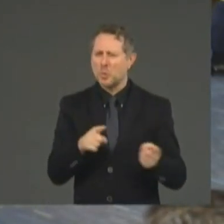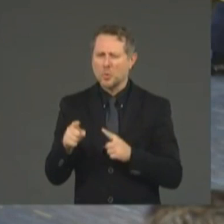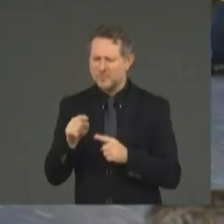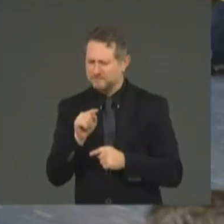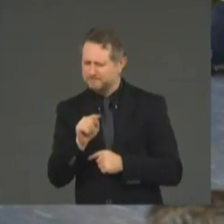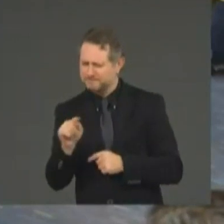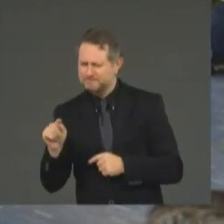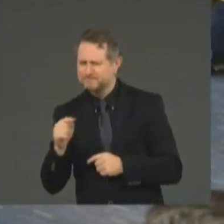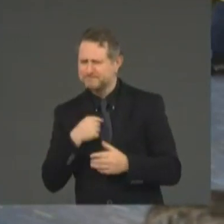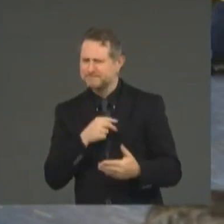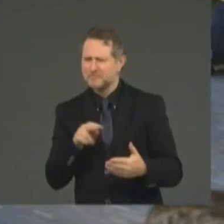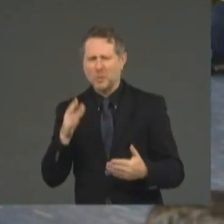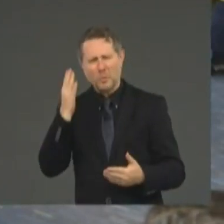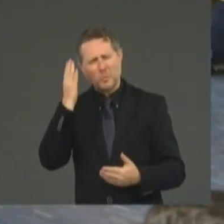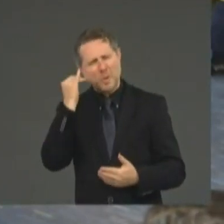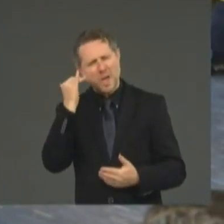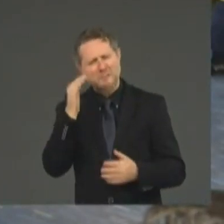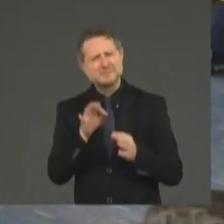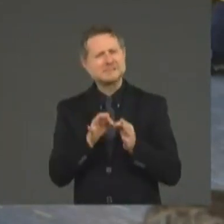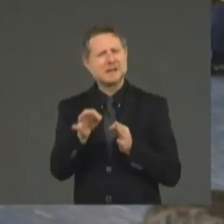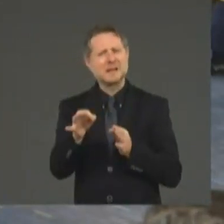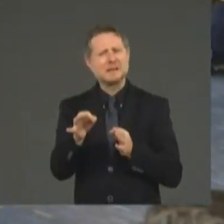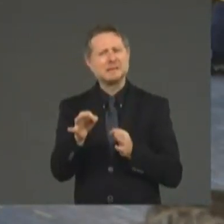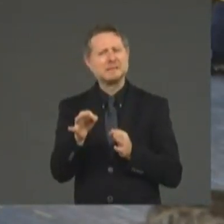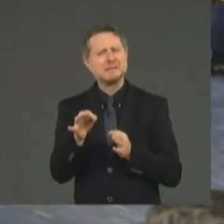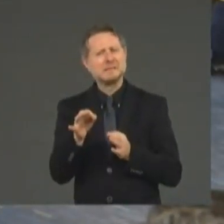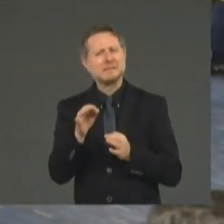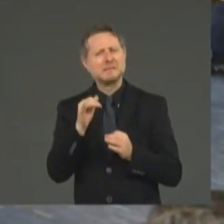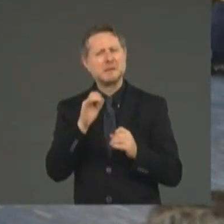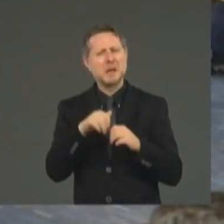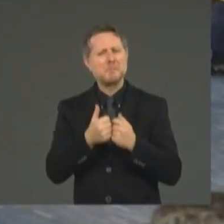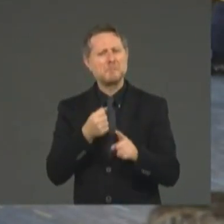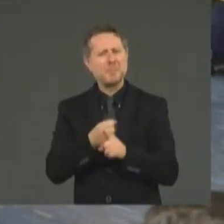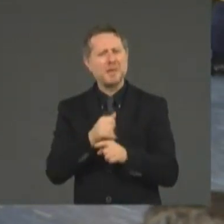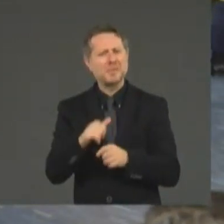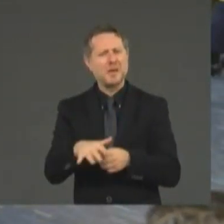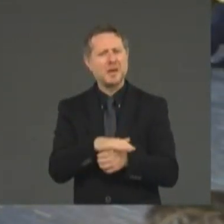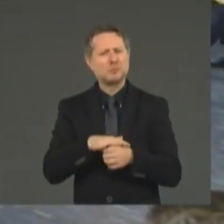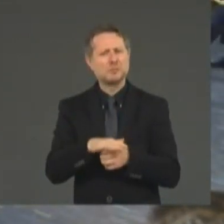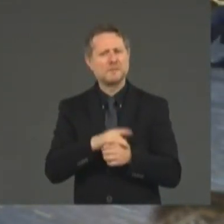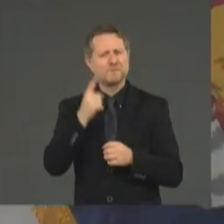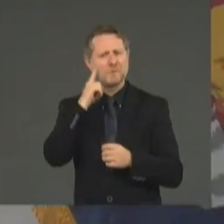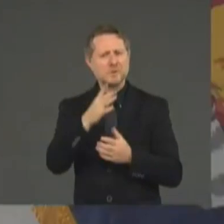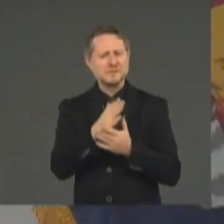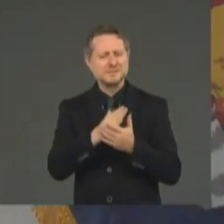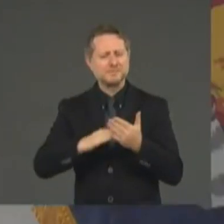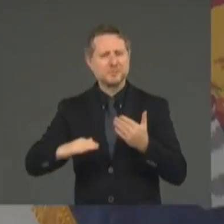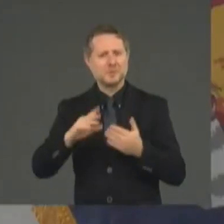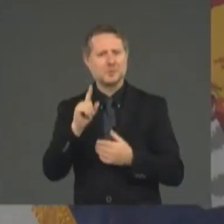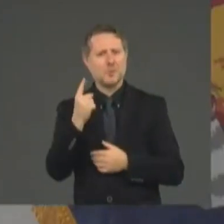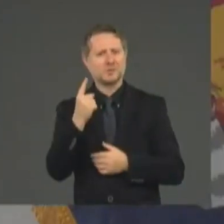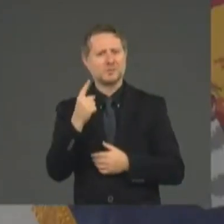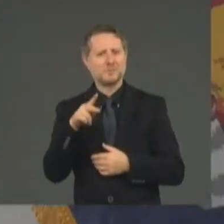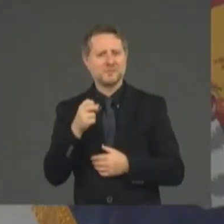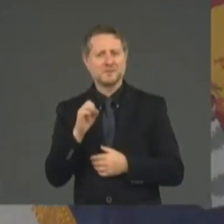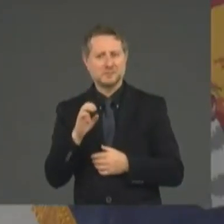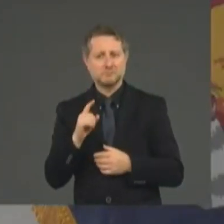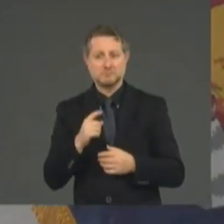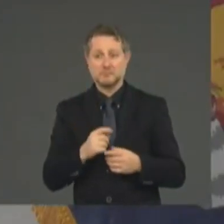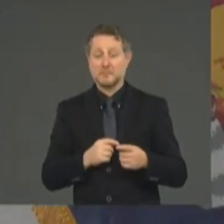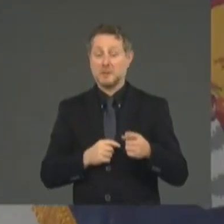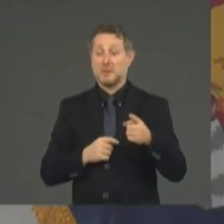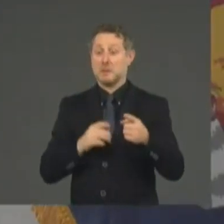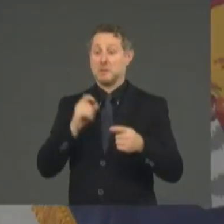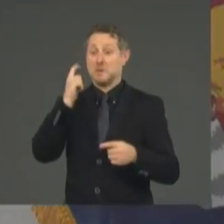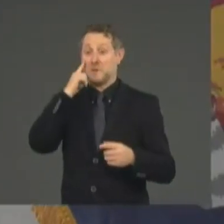exactly did move and how much that changed when this region qualified for phase one? Yeah. I don't know anything more than I told you.